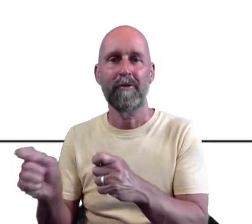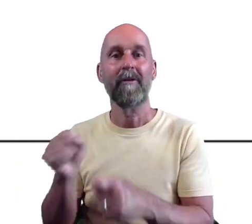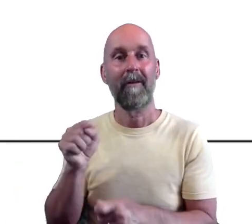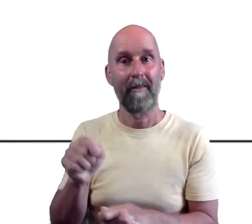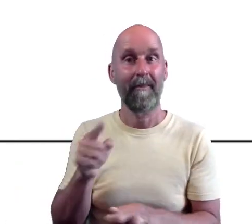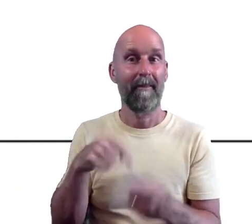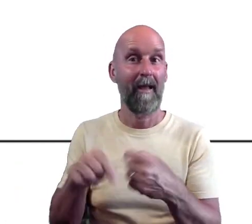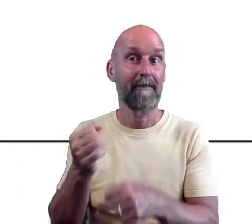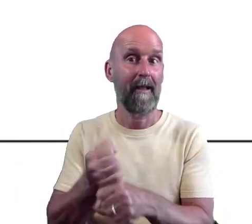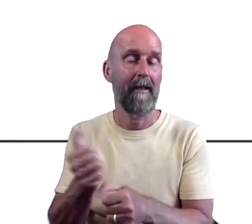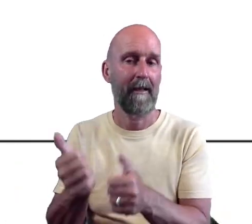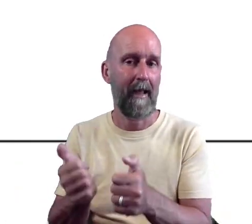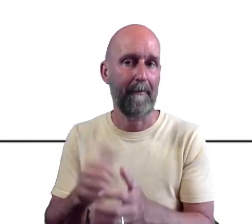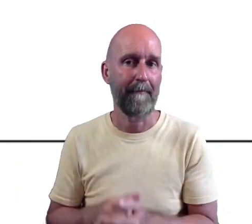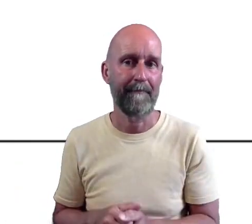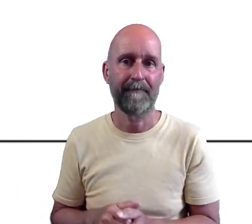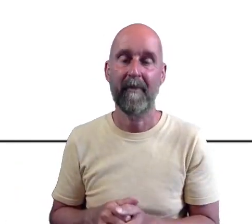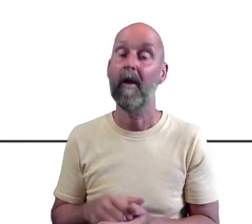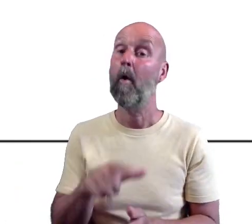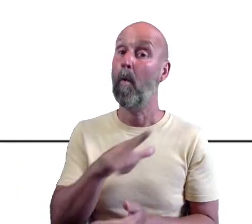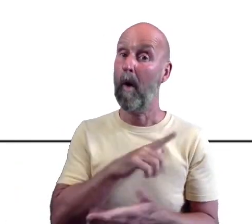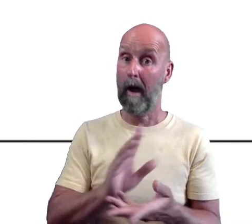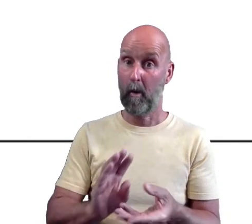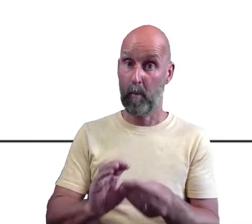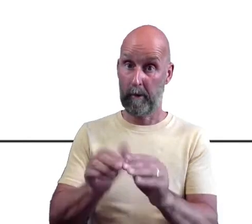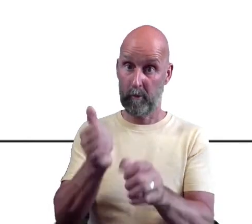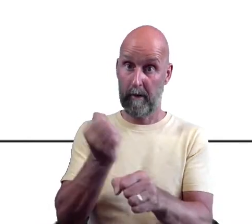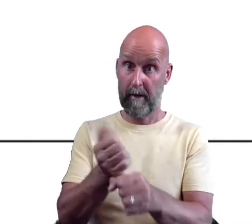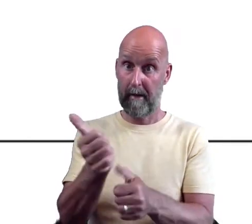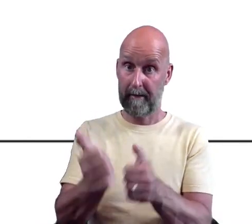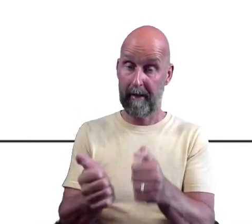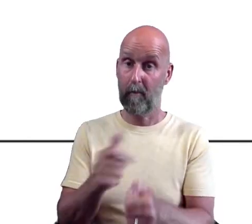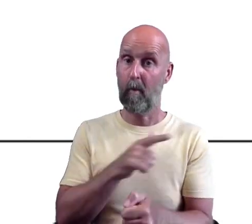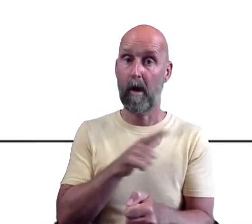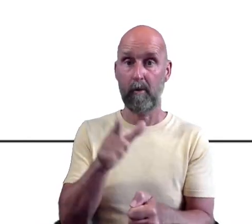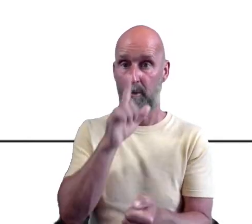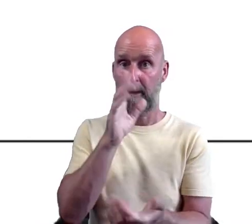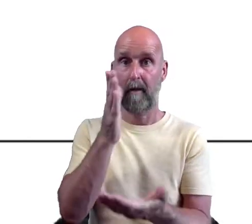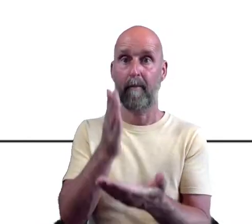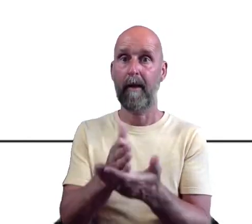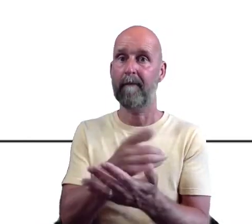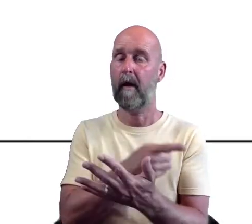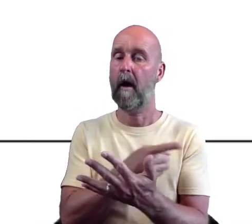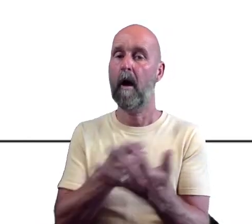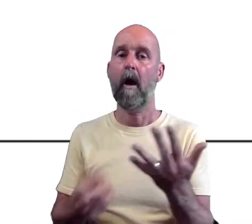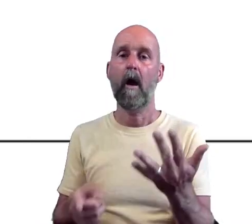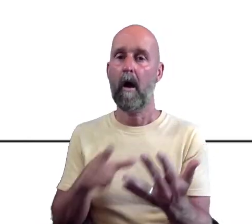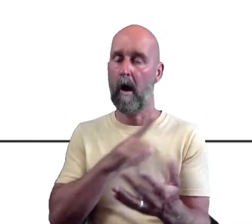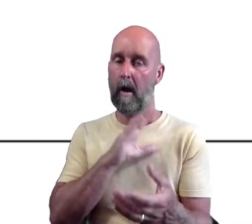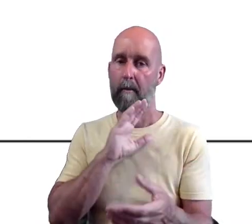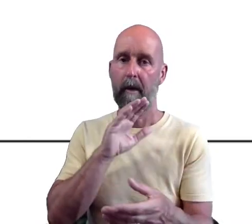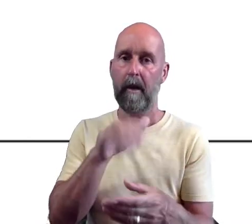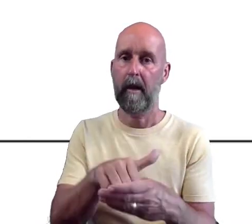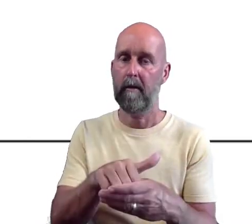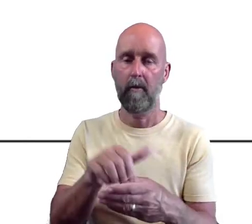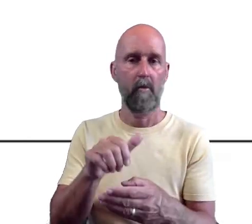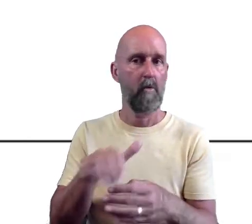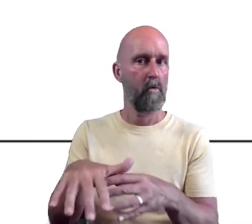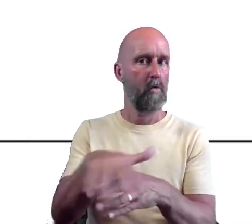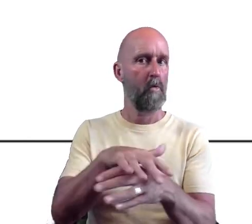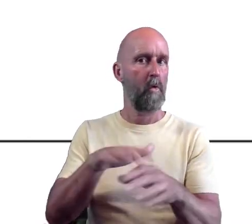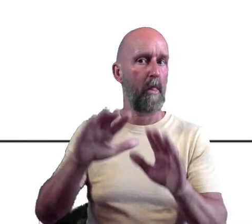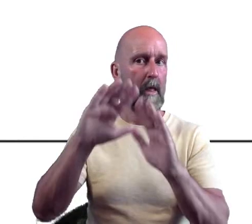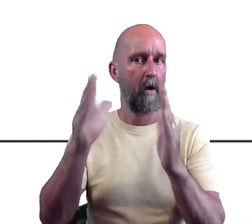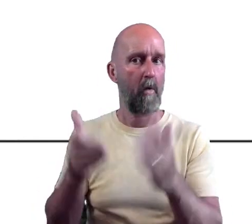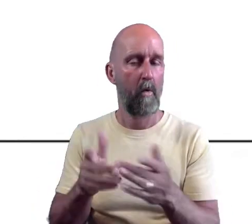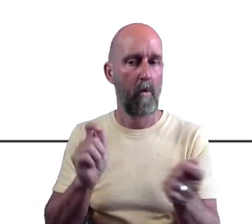Games are made on the basis that it's compelling to believe that you have agency in an uncertain world. There are many aspects